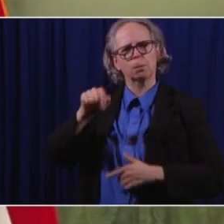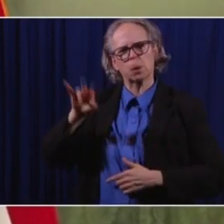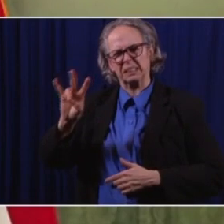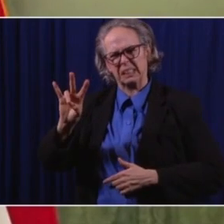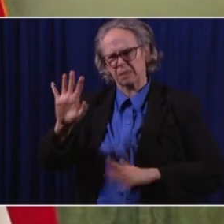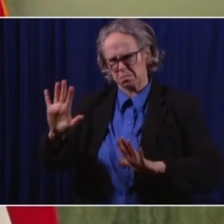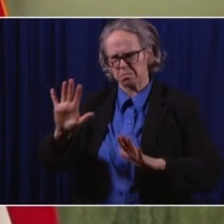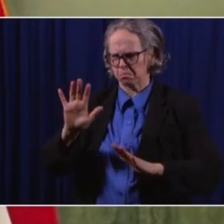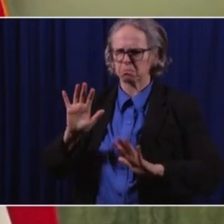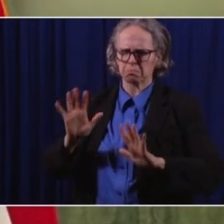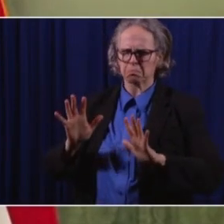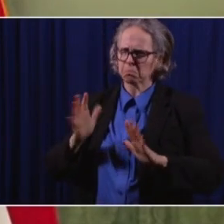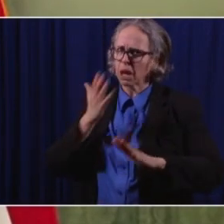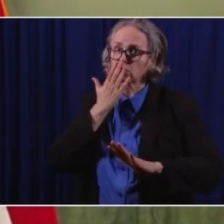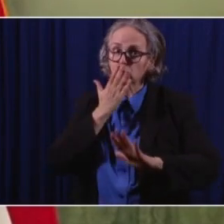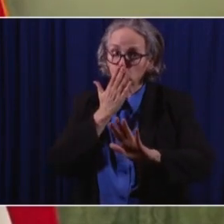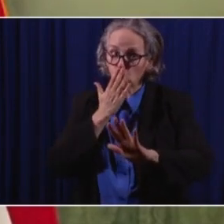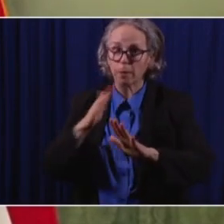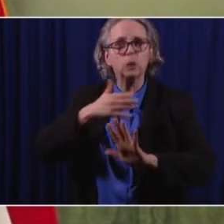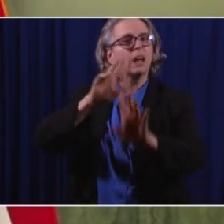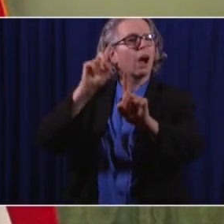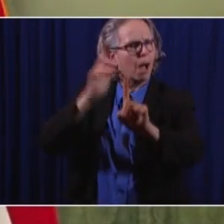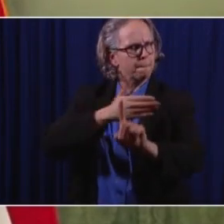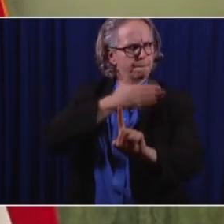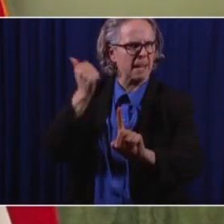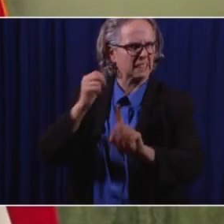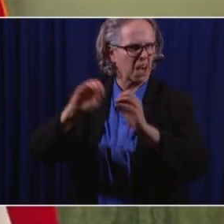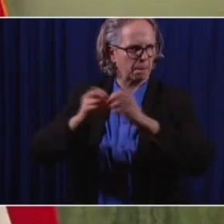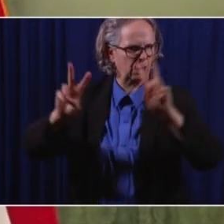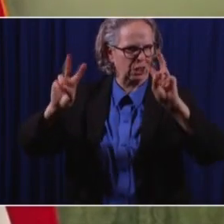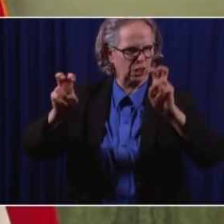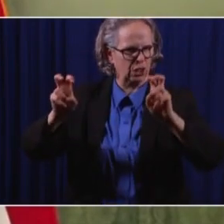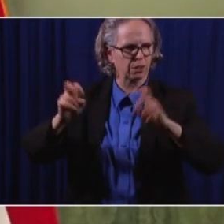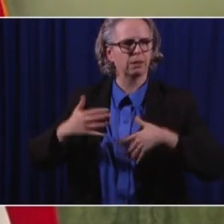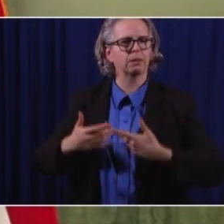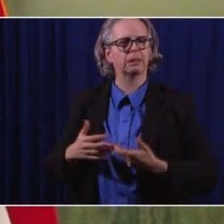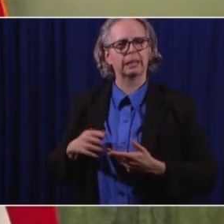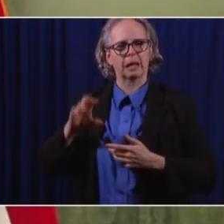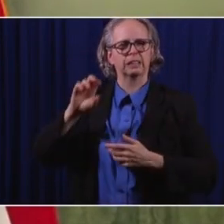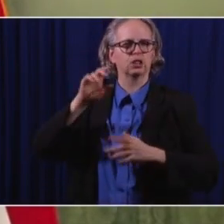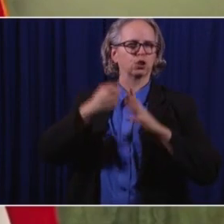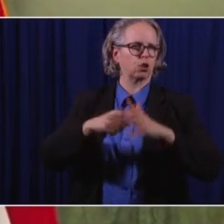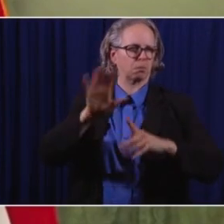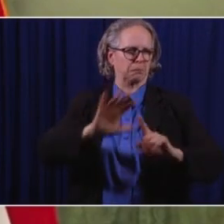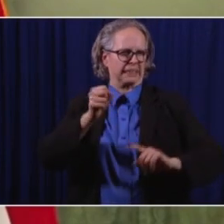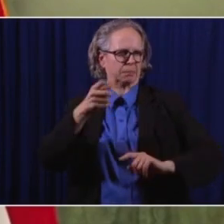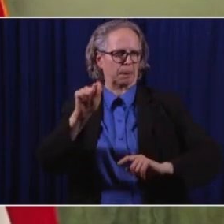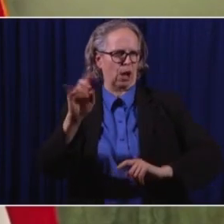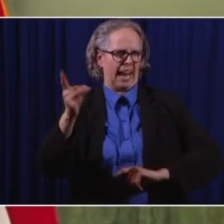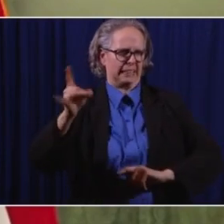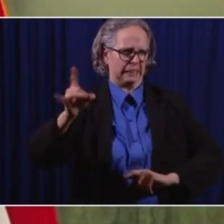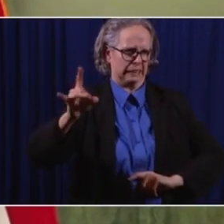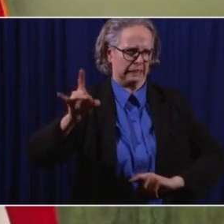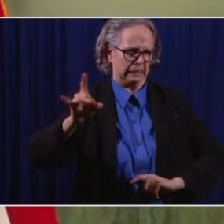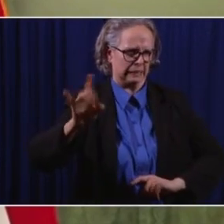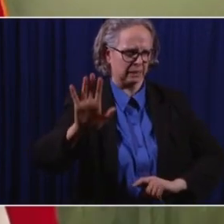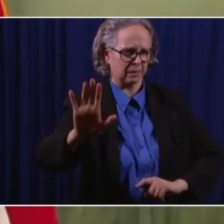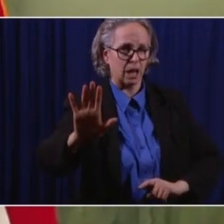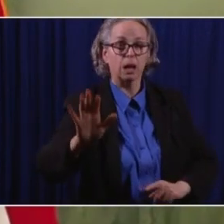really great news. It was 2.7 for the week of September 18th. Today, our daily